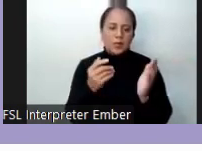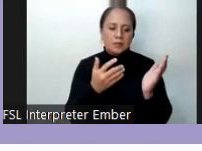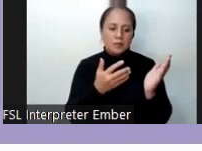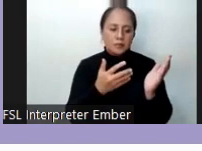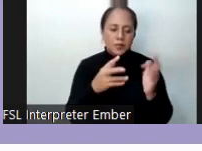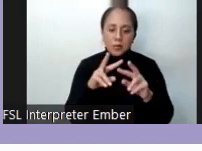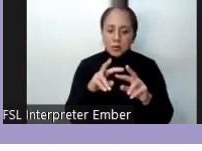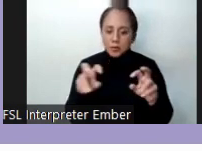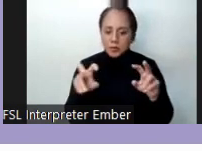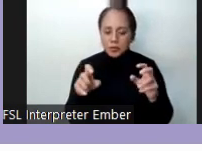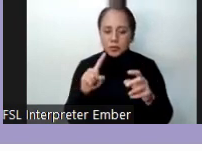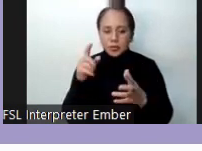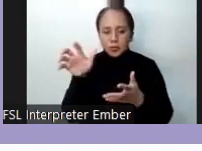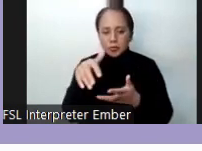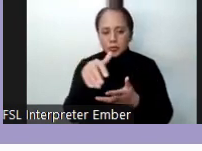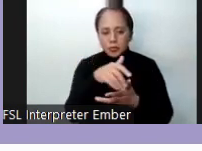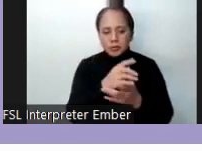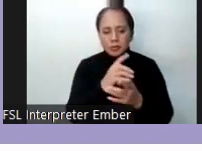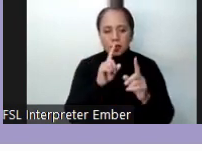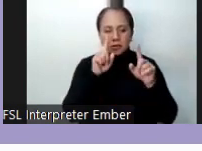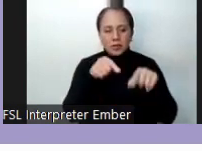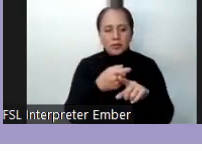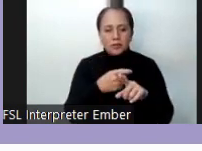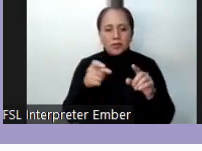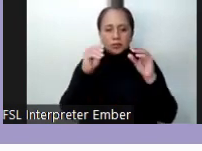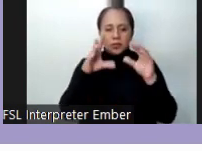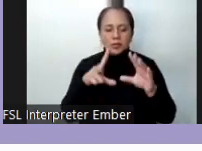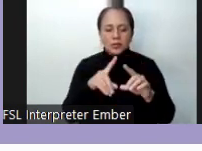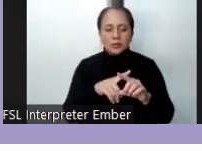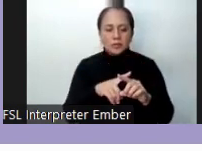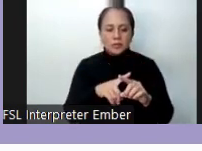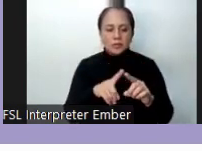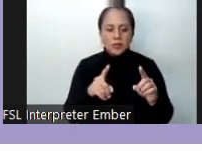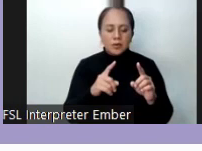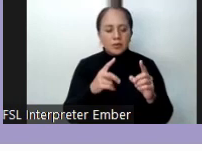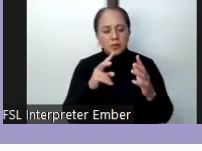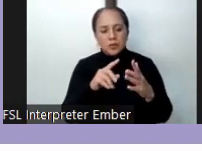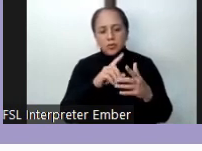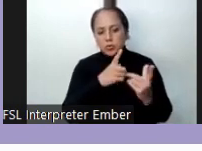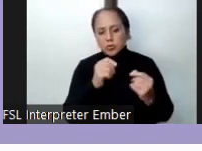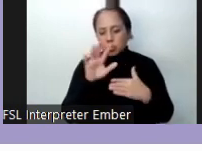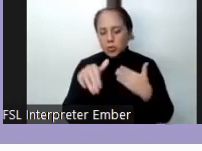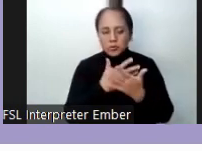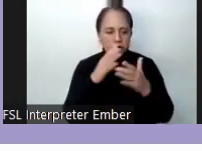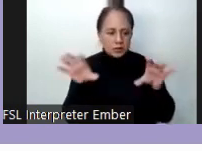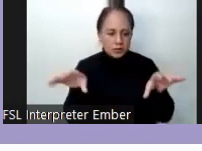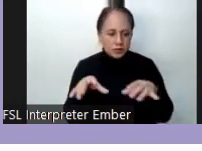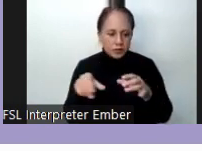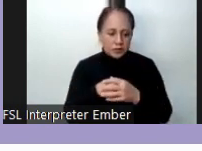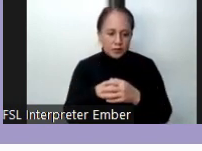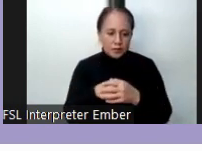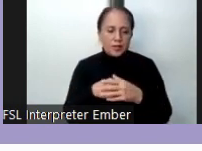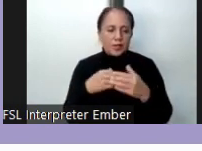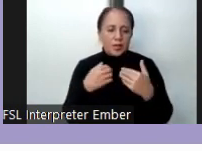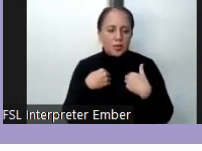study, we only collected responses from teacher participants who agreed and accomplished all the activities. Thus, we